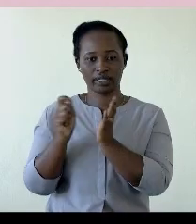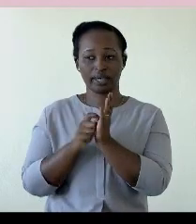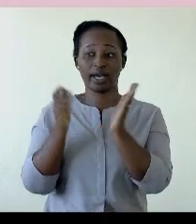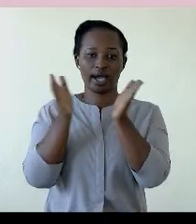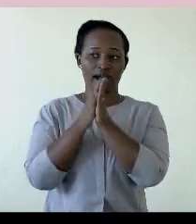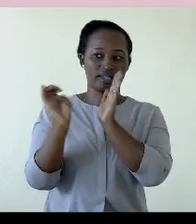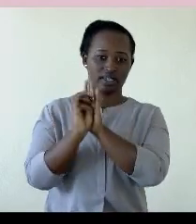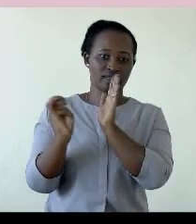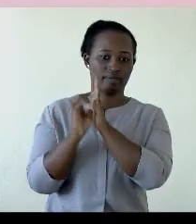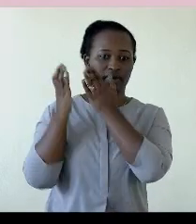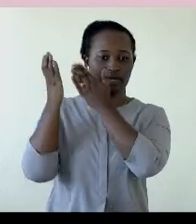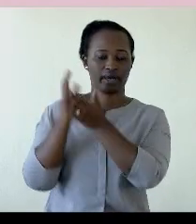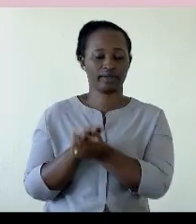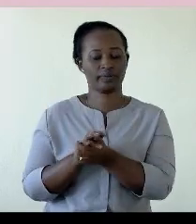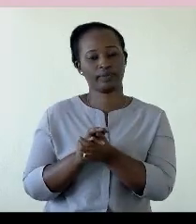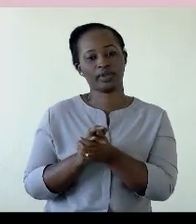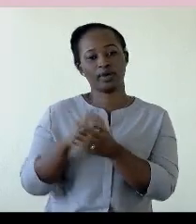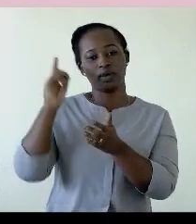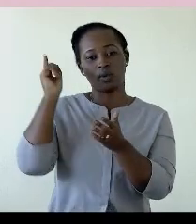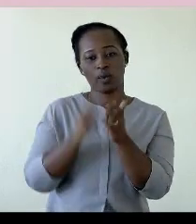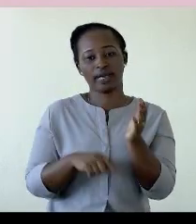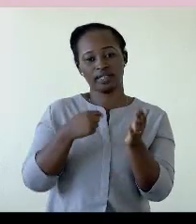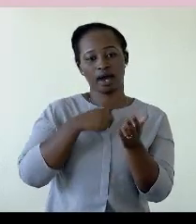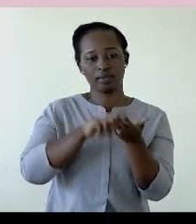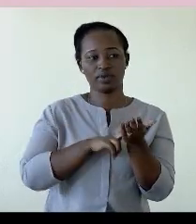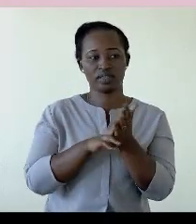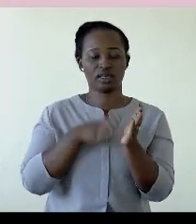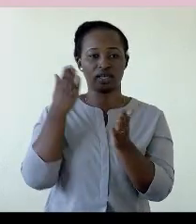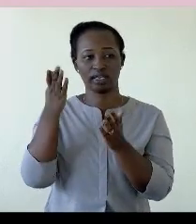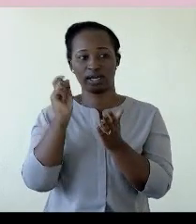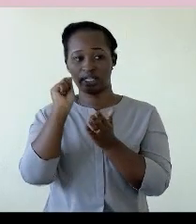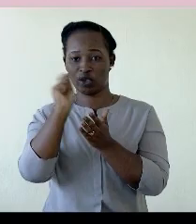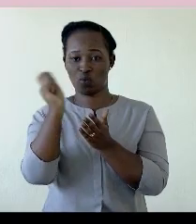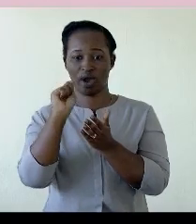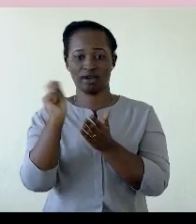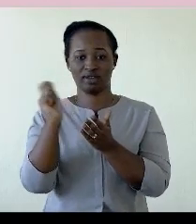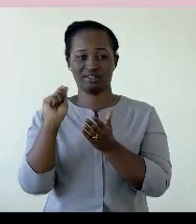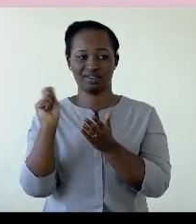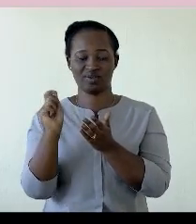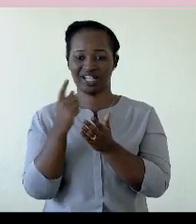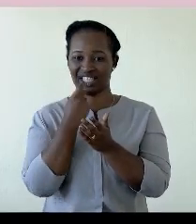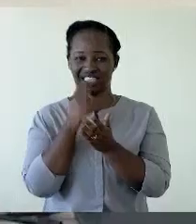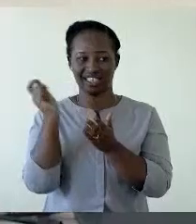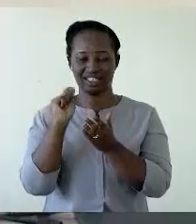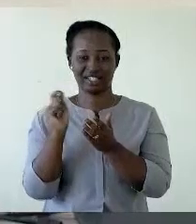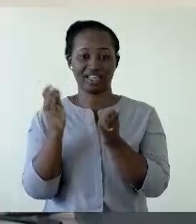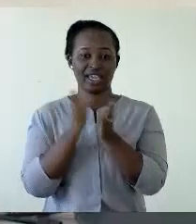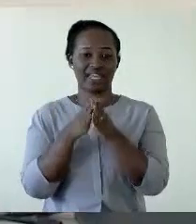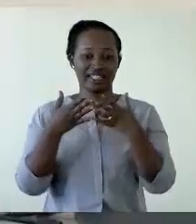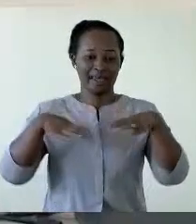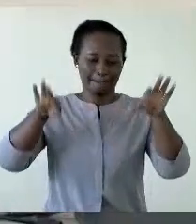example. What I'm using here is a piece of chalk. And the main